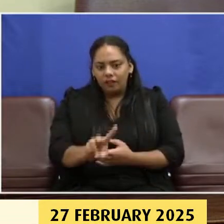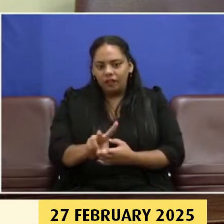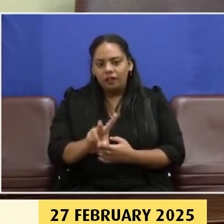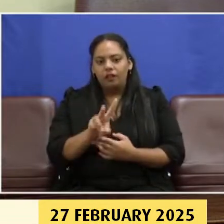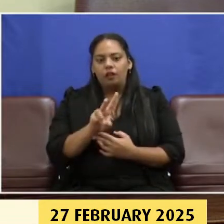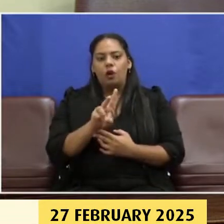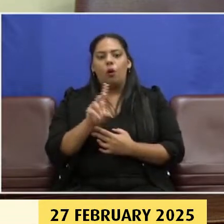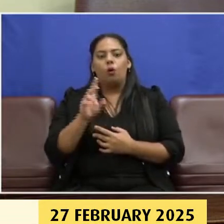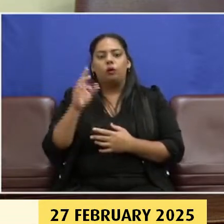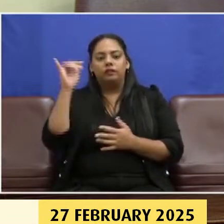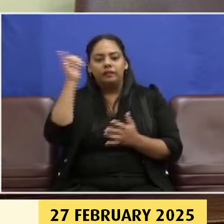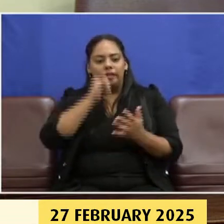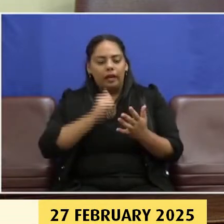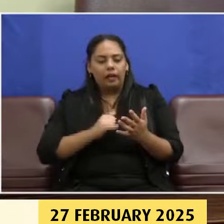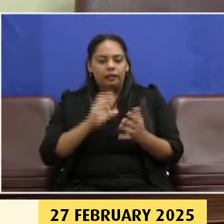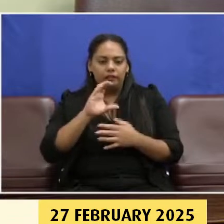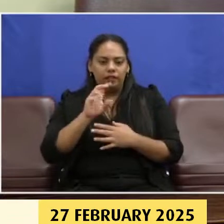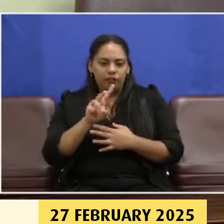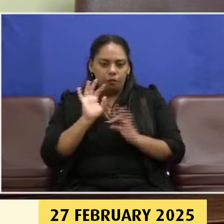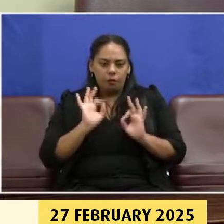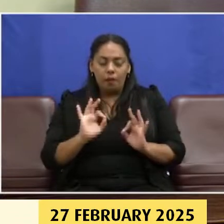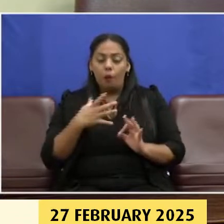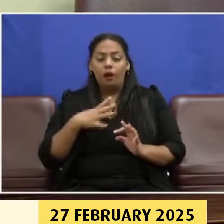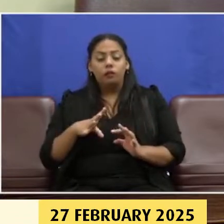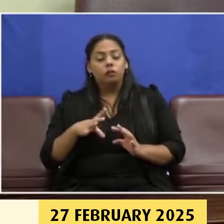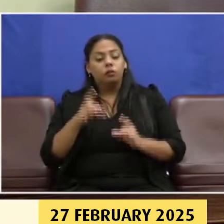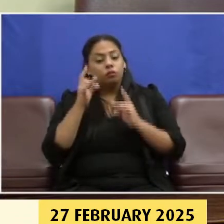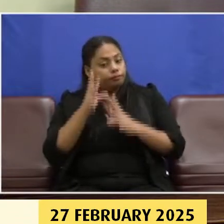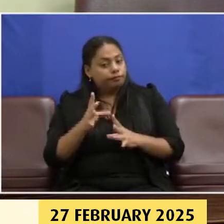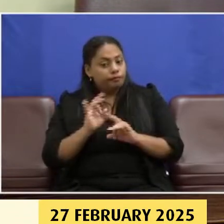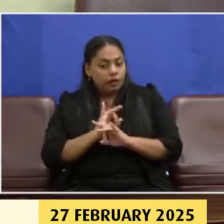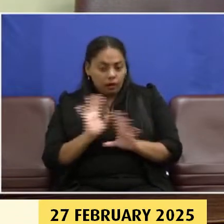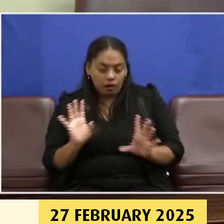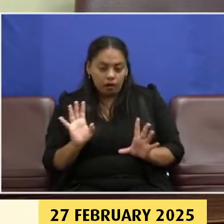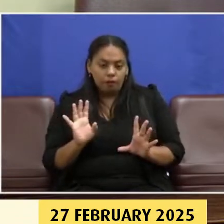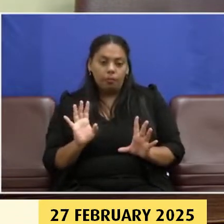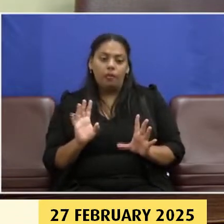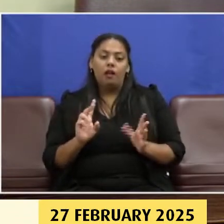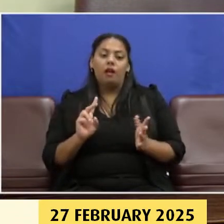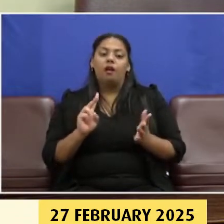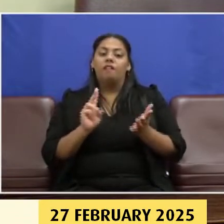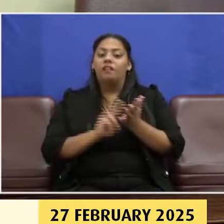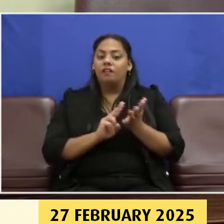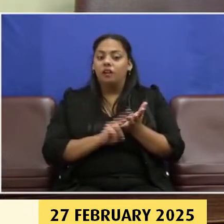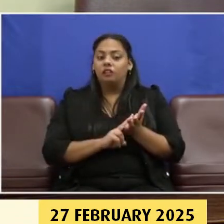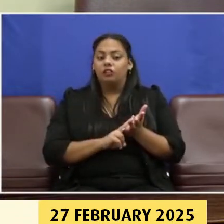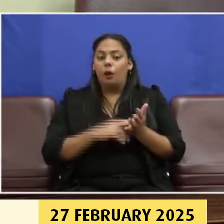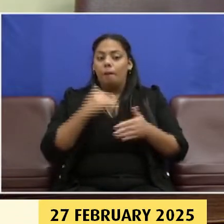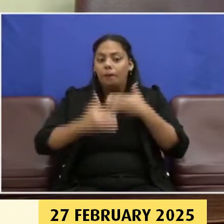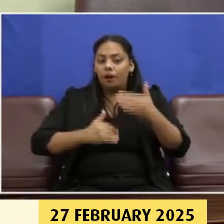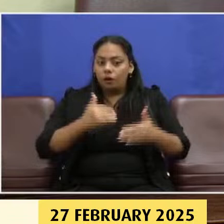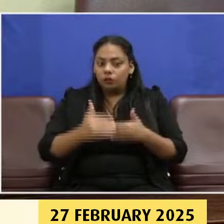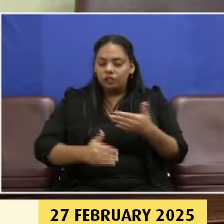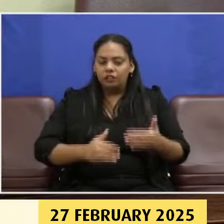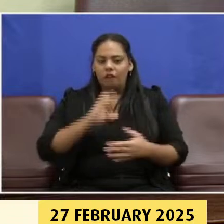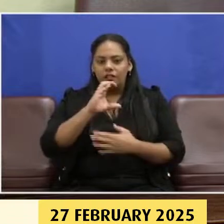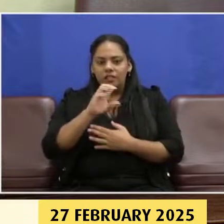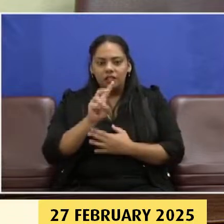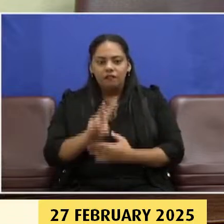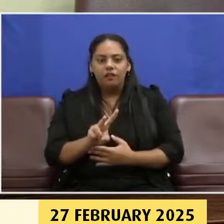doing screenings. And I wanted to make it clear that the verification process of